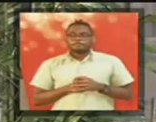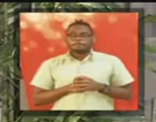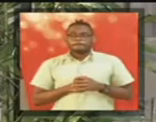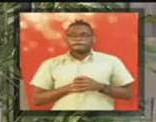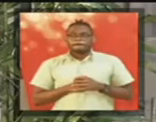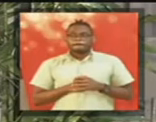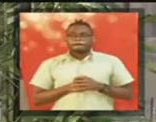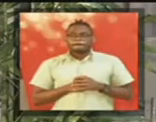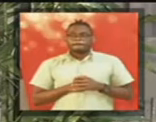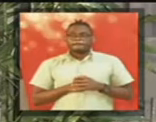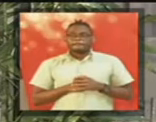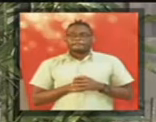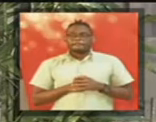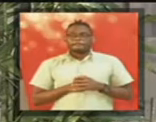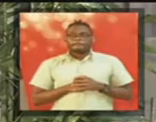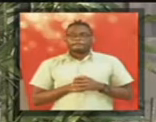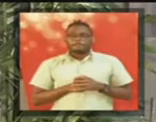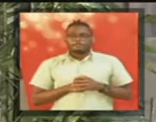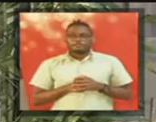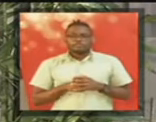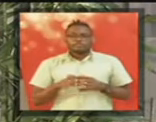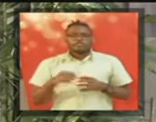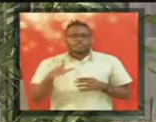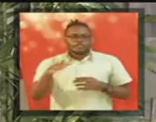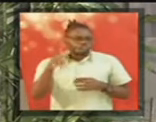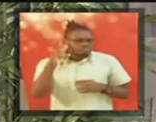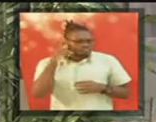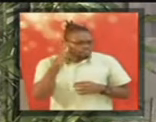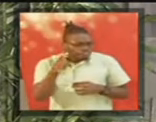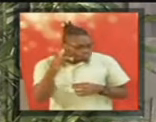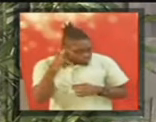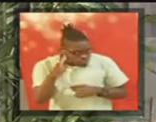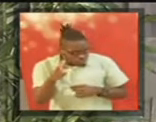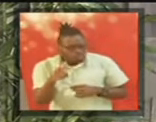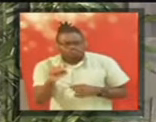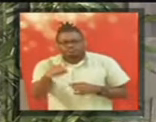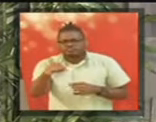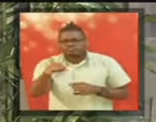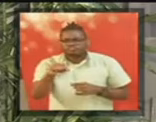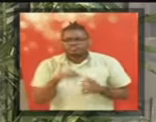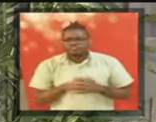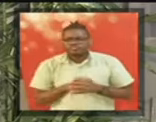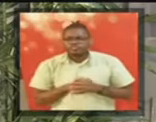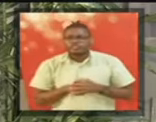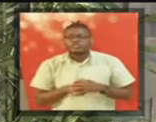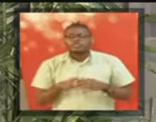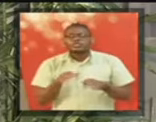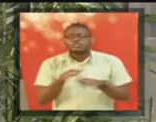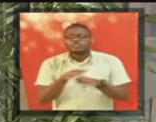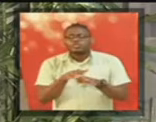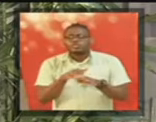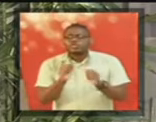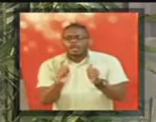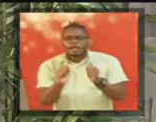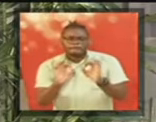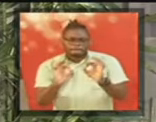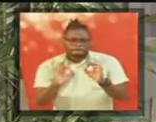Can you all hear me? We hear you, yes. If you speak slowly, I think we'll get the entire question. It's still a